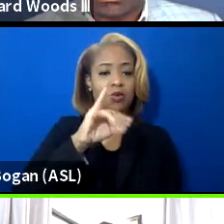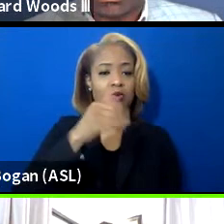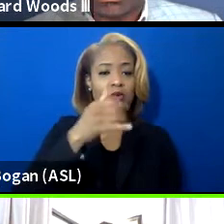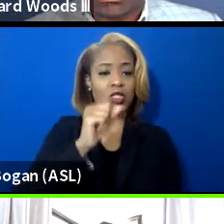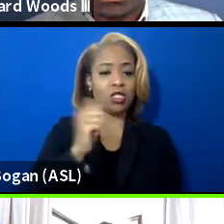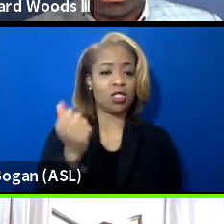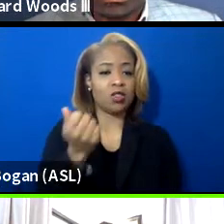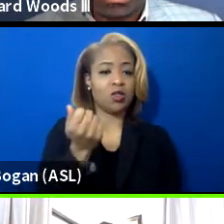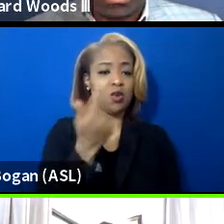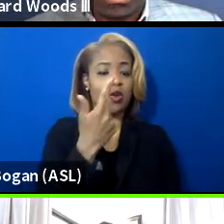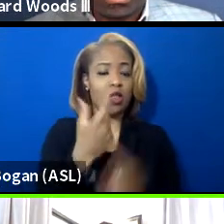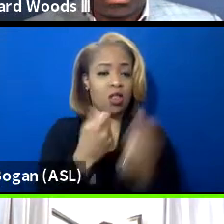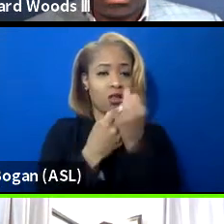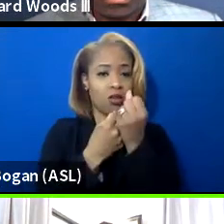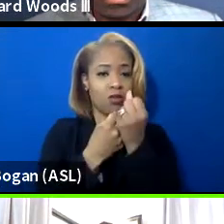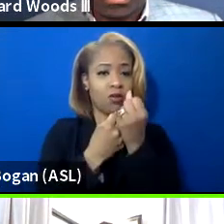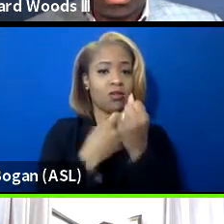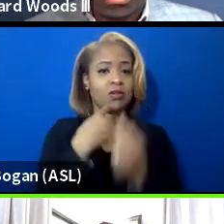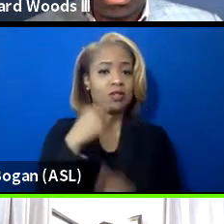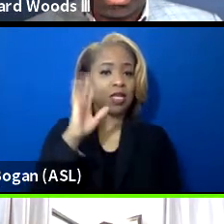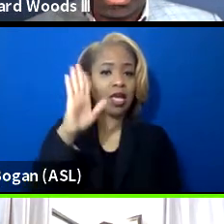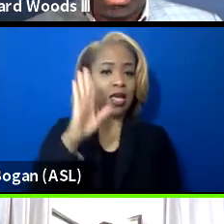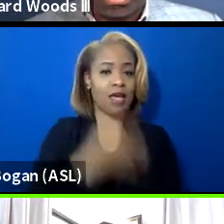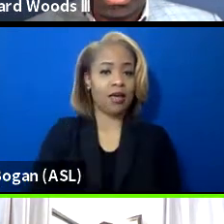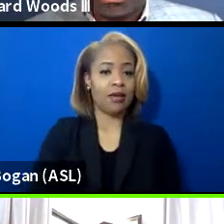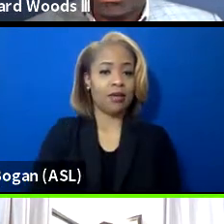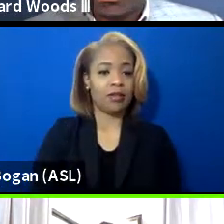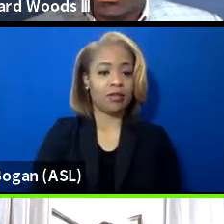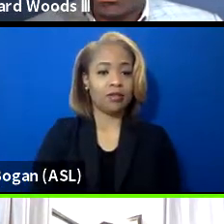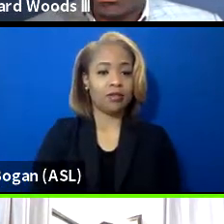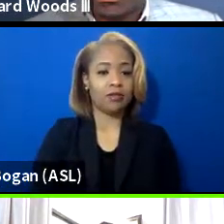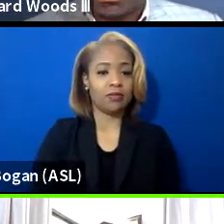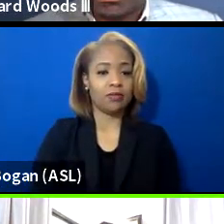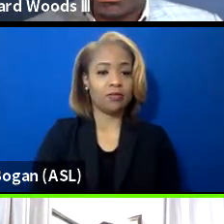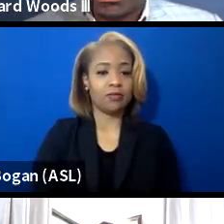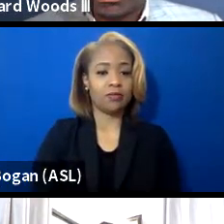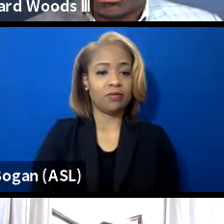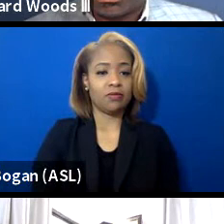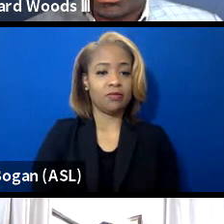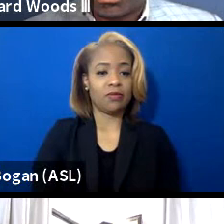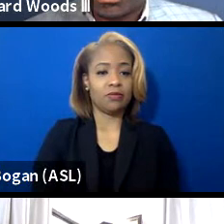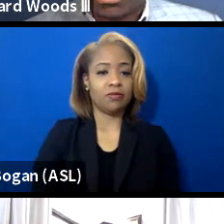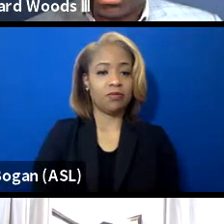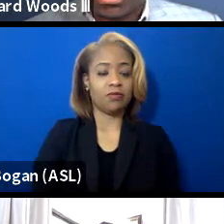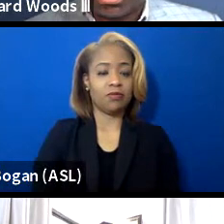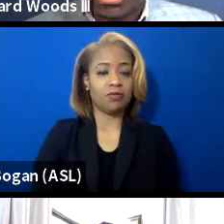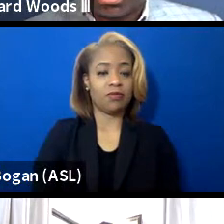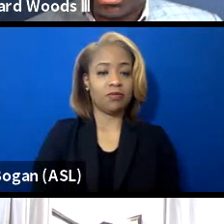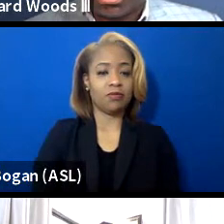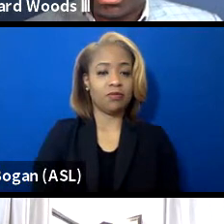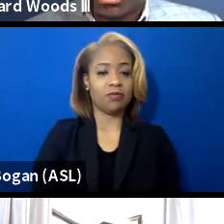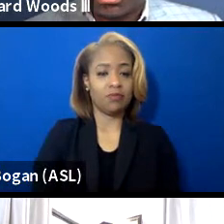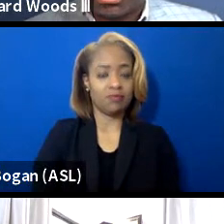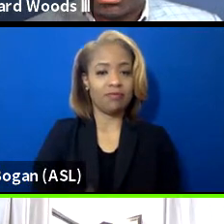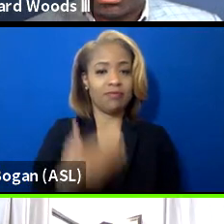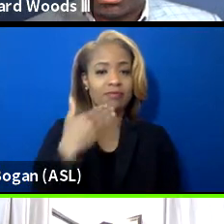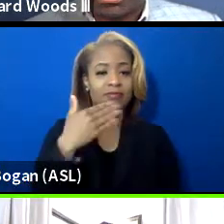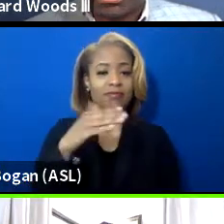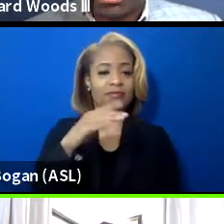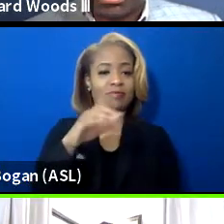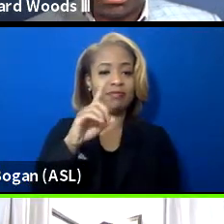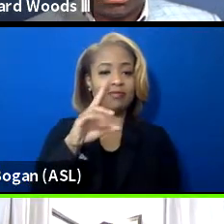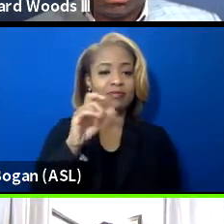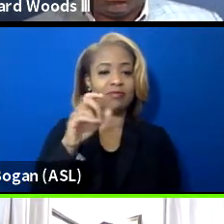hand and say aye. Aye. Thank you, Justin.